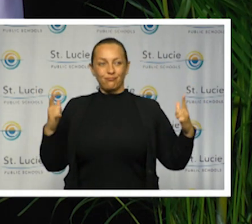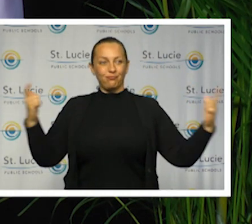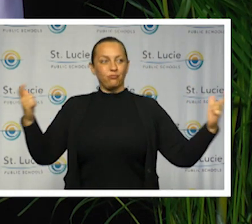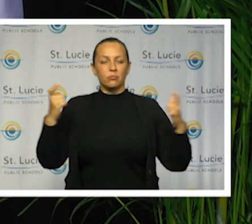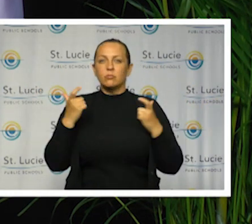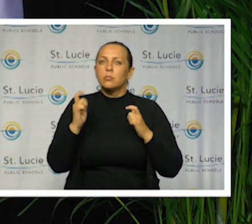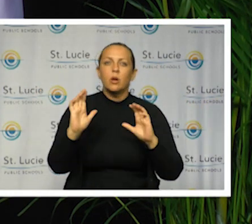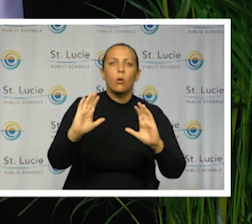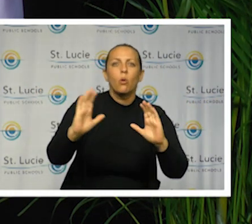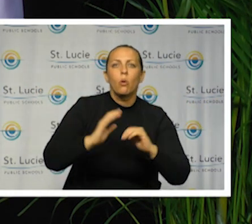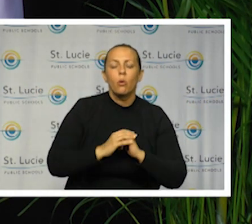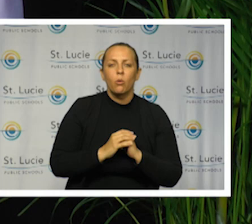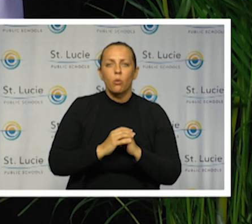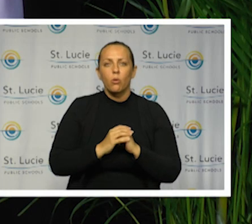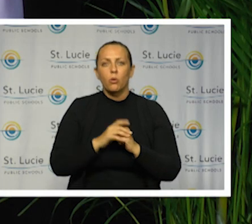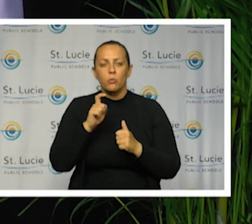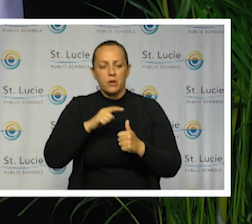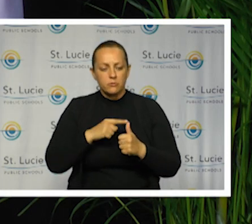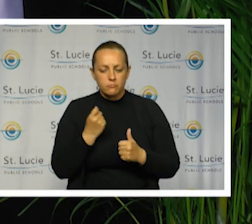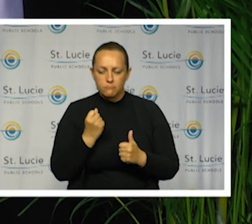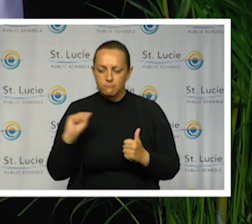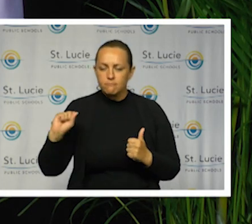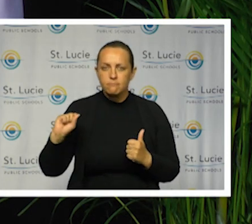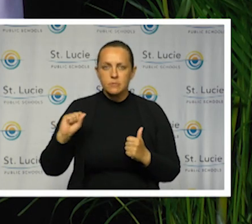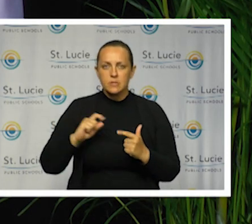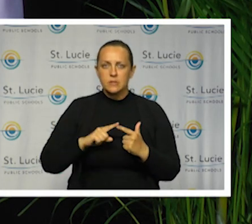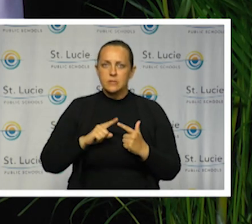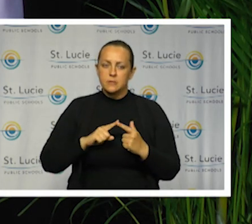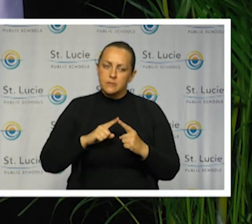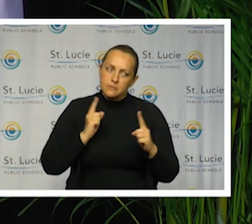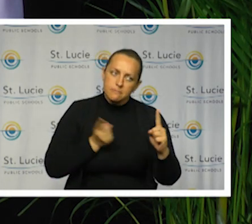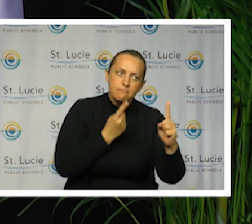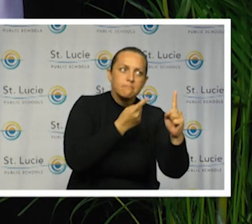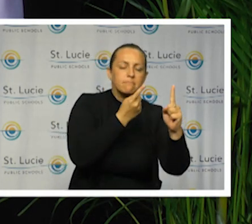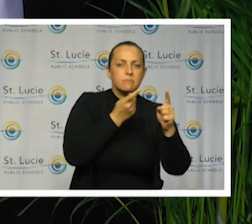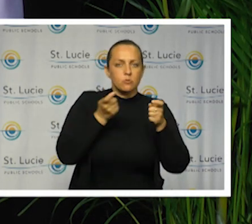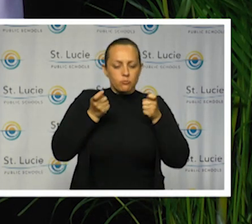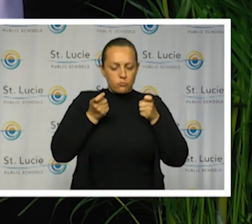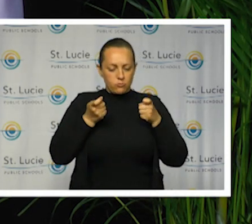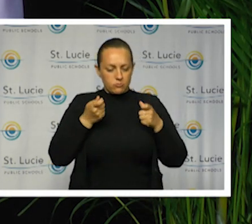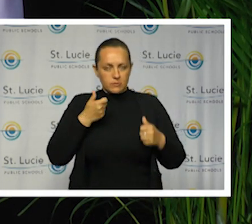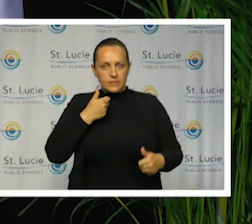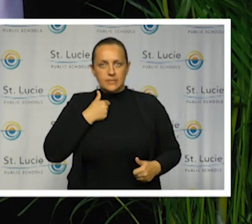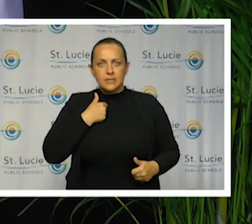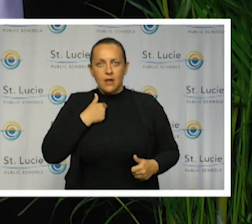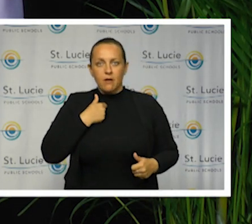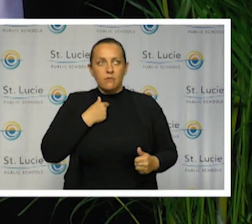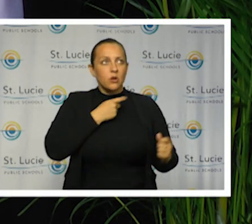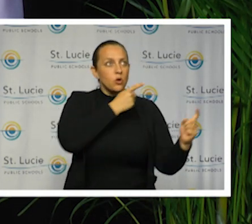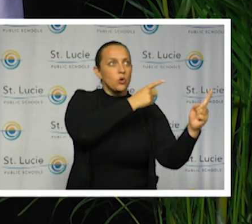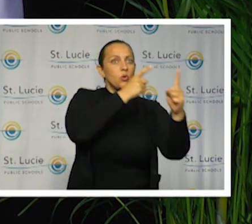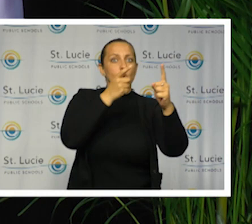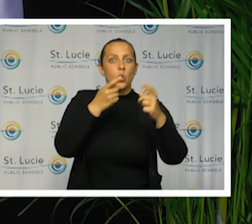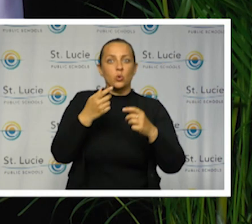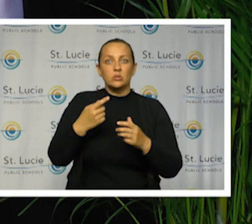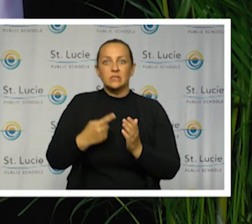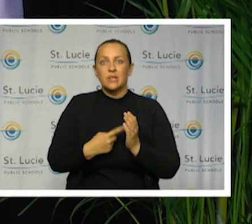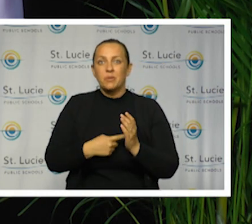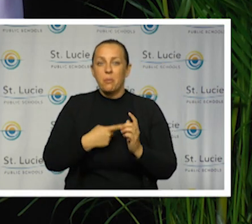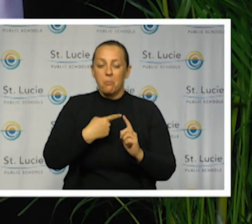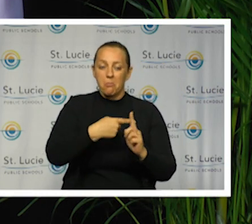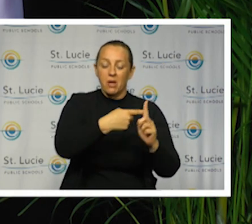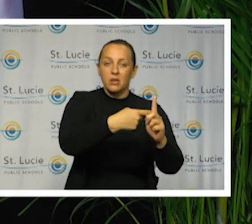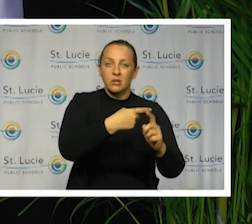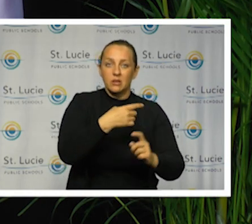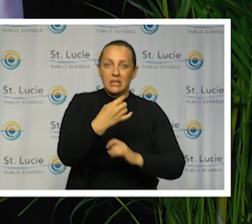It combines resilience, ambition, and self-control in the pursuit of goals that take months, years, or